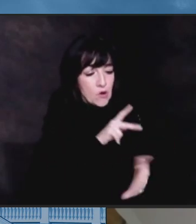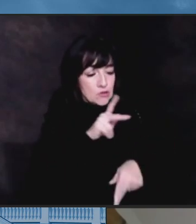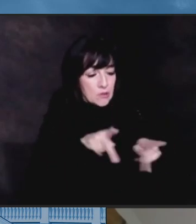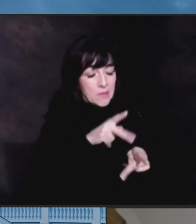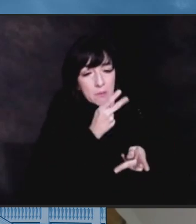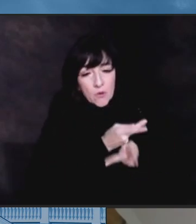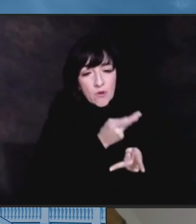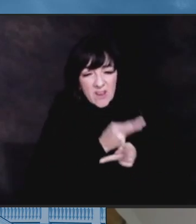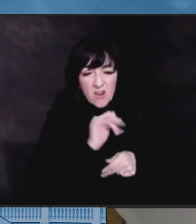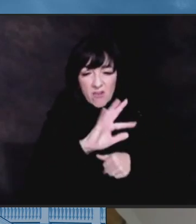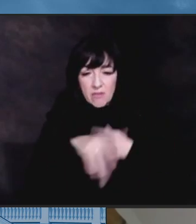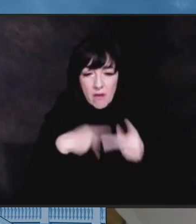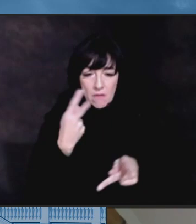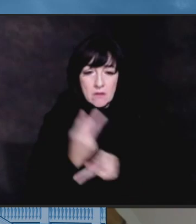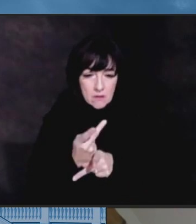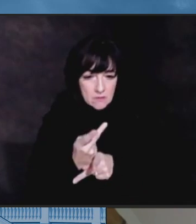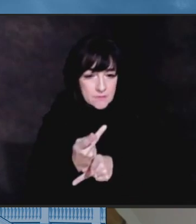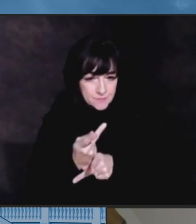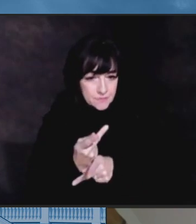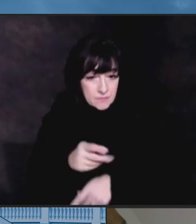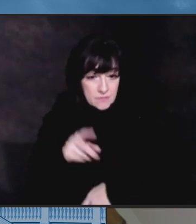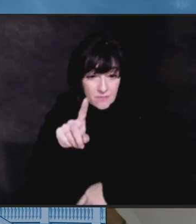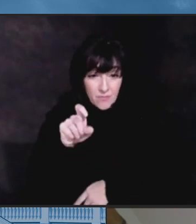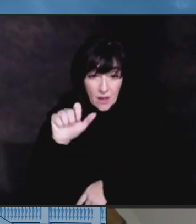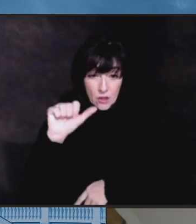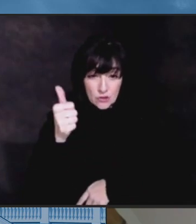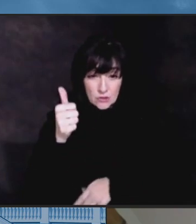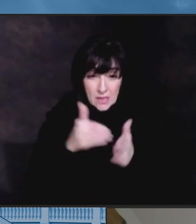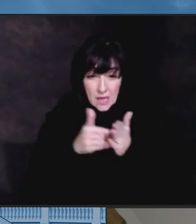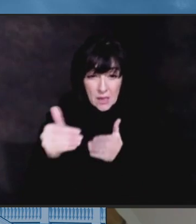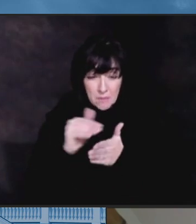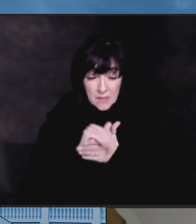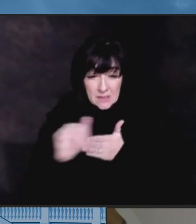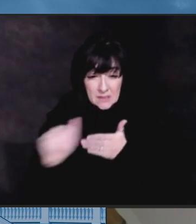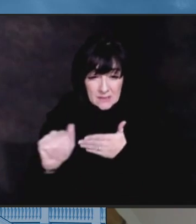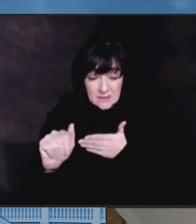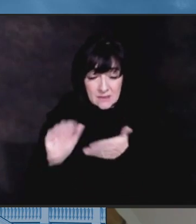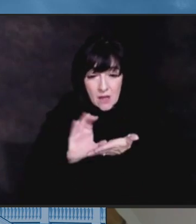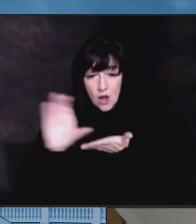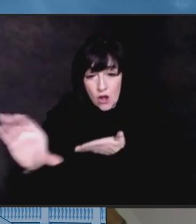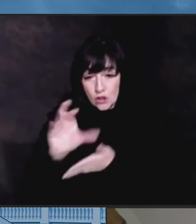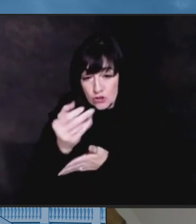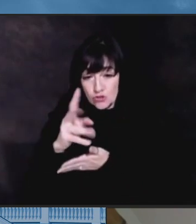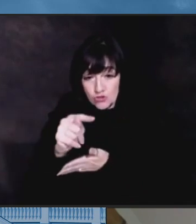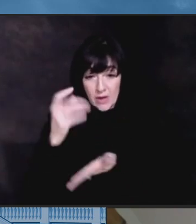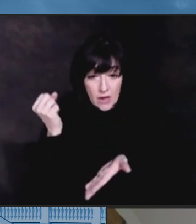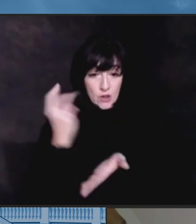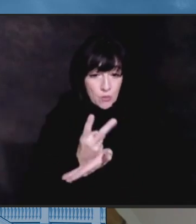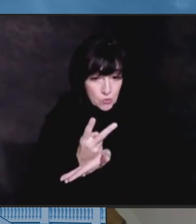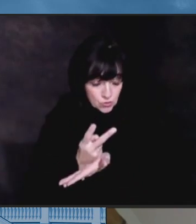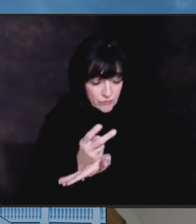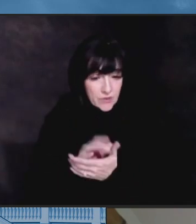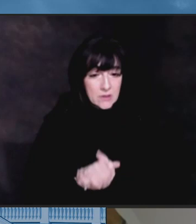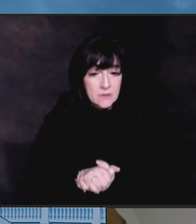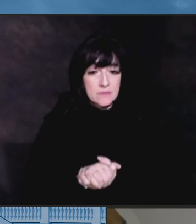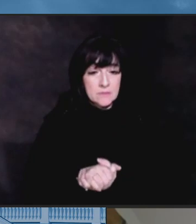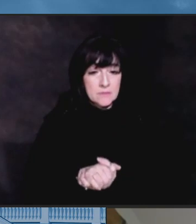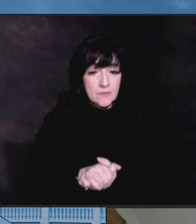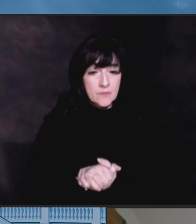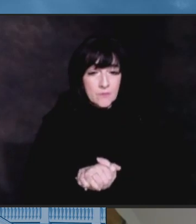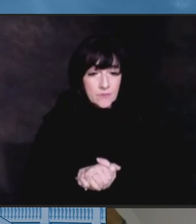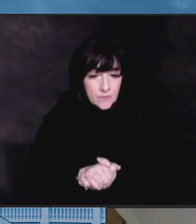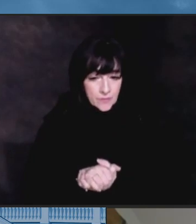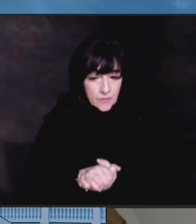Over $110 million of grants have been approved as part of that, and with